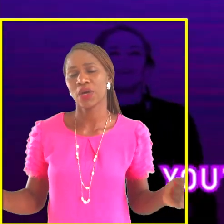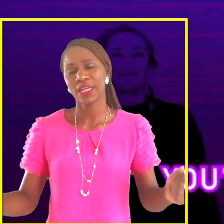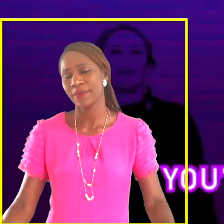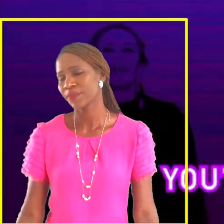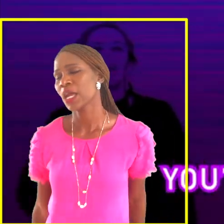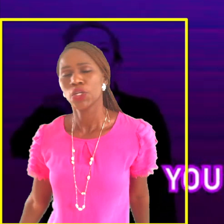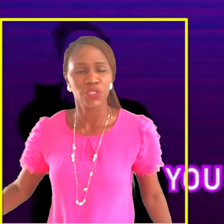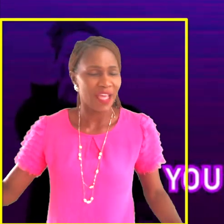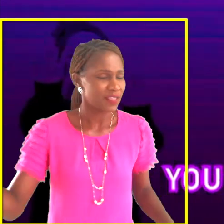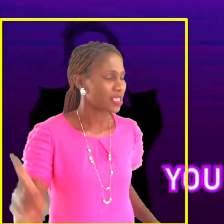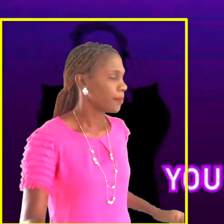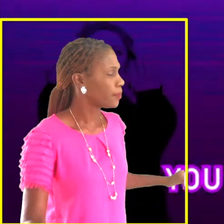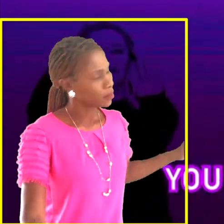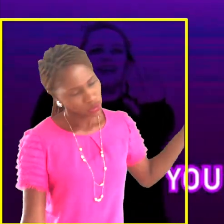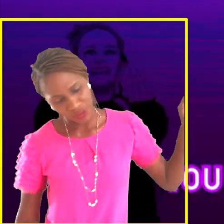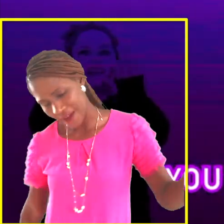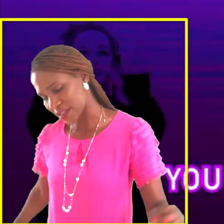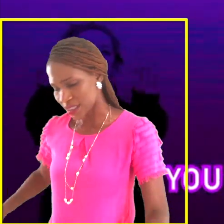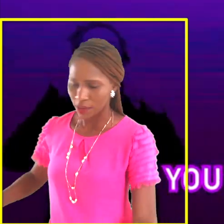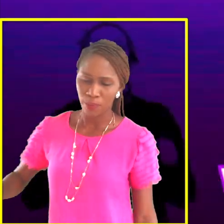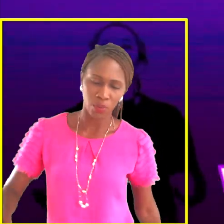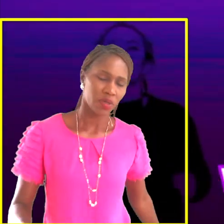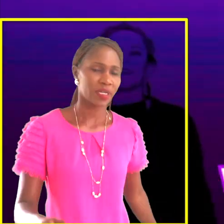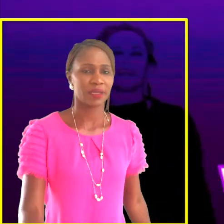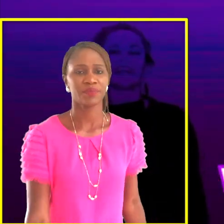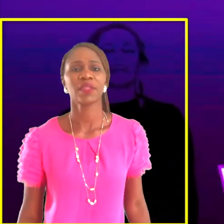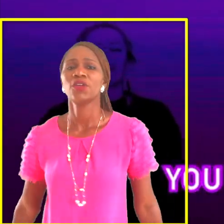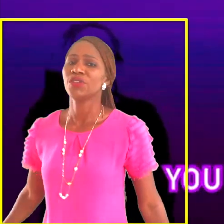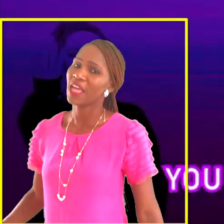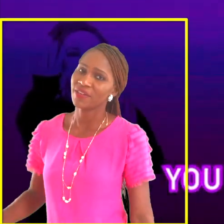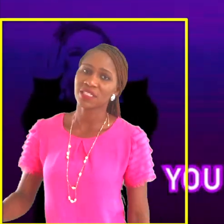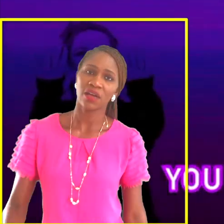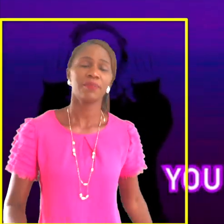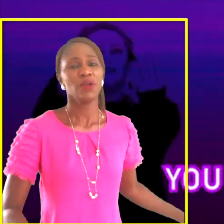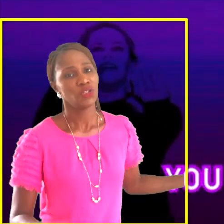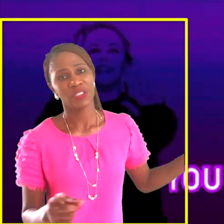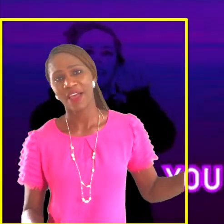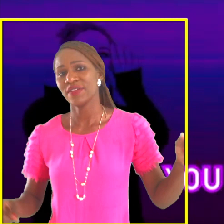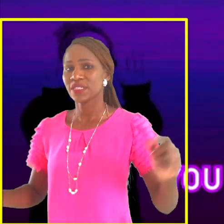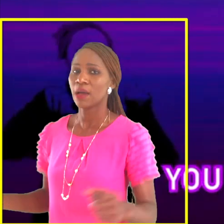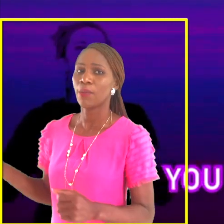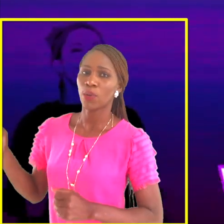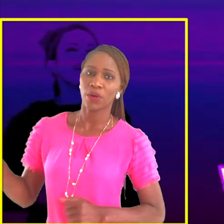you're working. You never stop, you never stop working. You never stop.